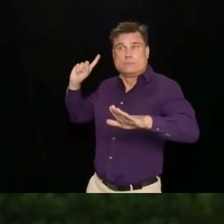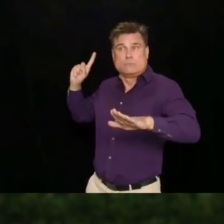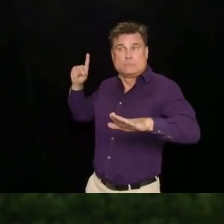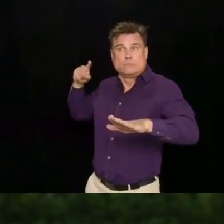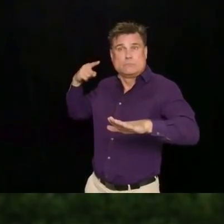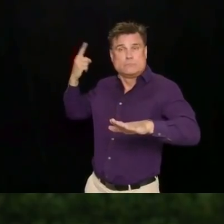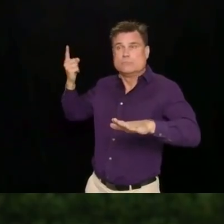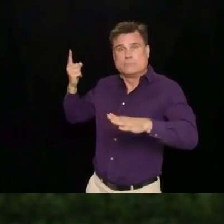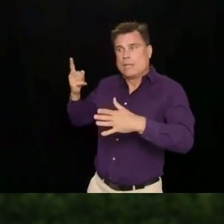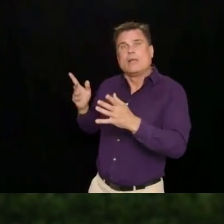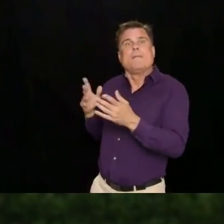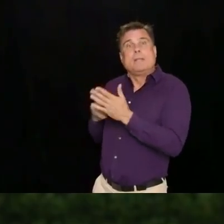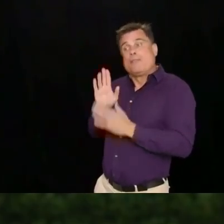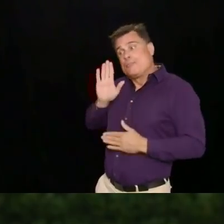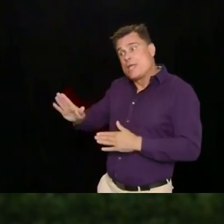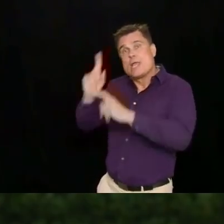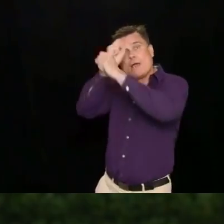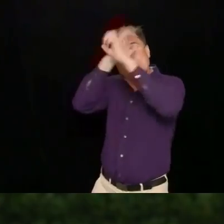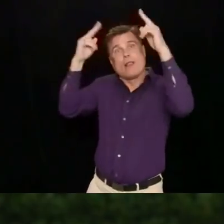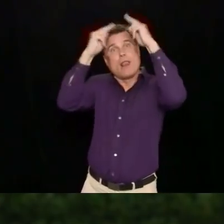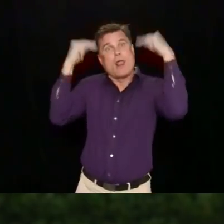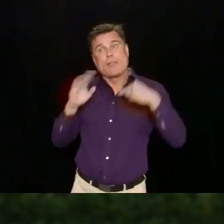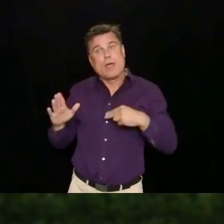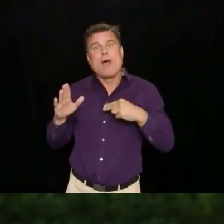Adrian, and that with this announcement today.